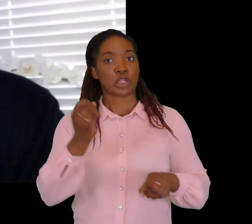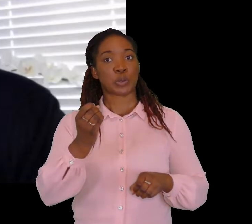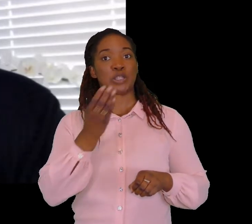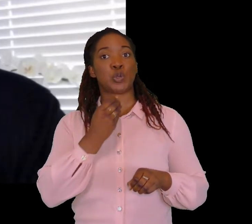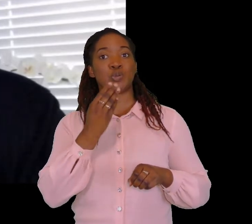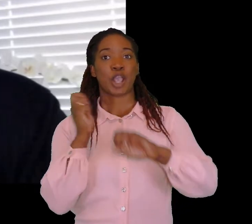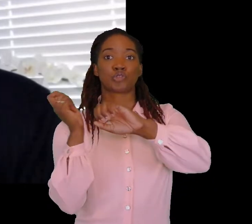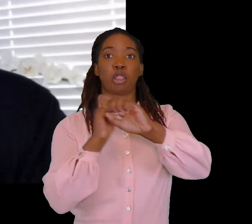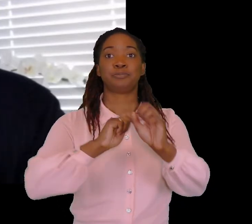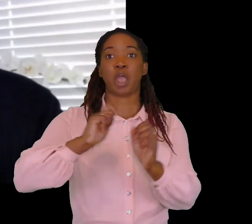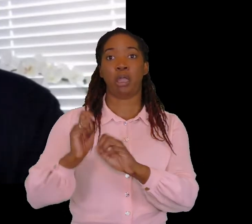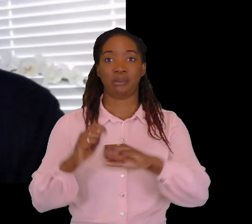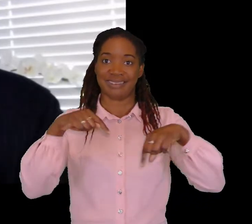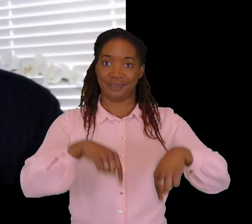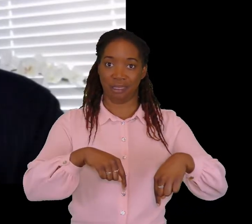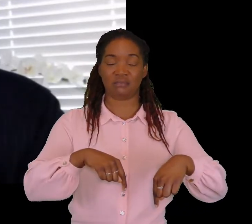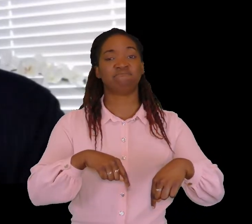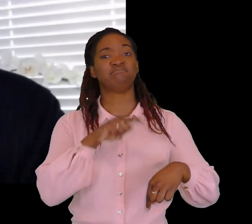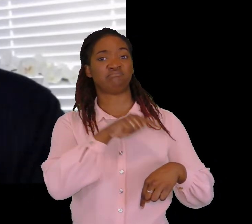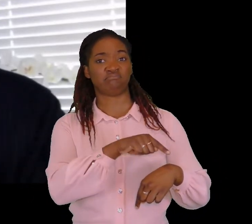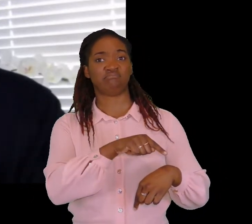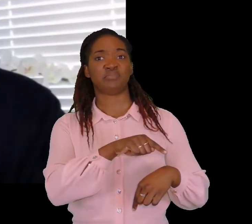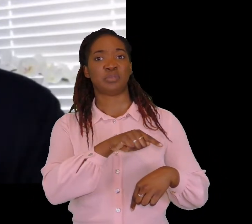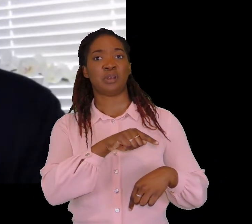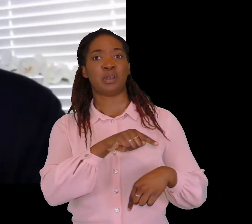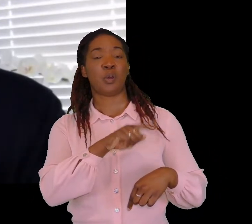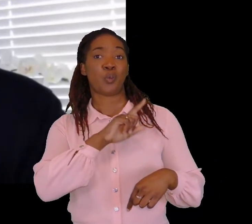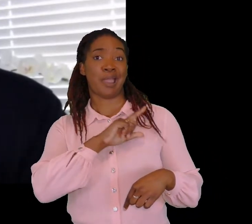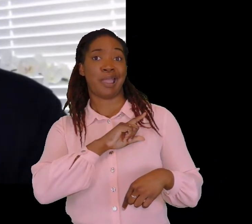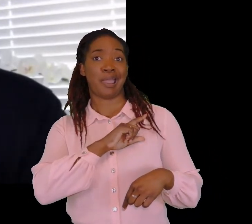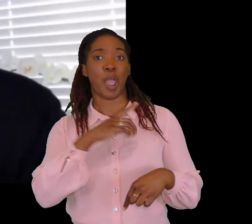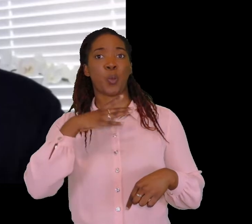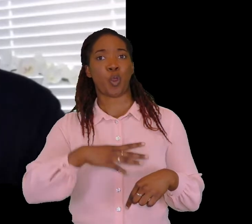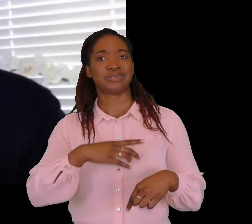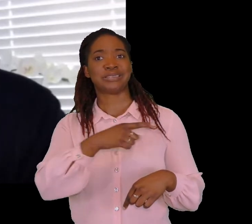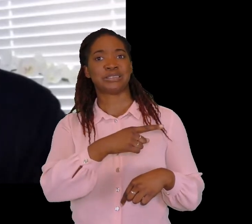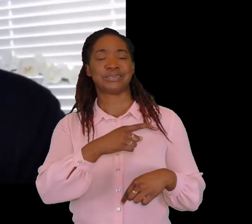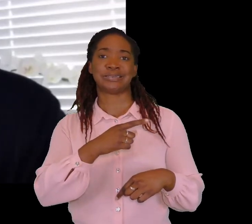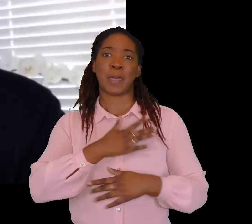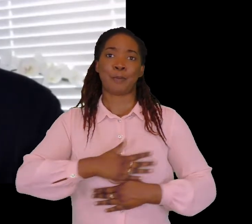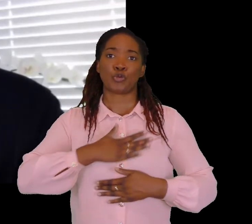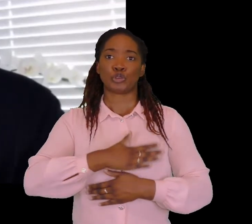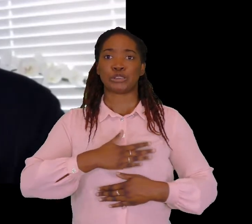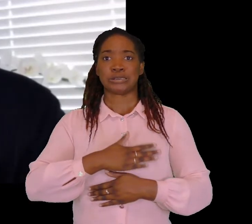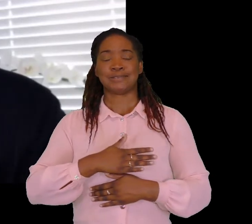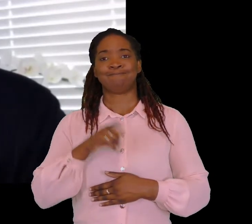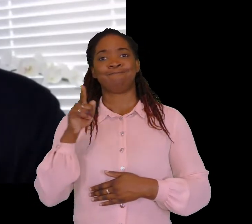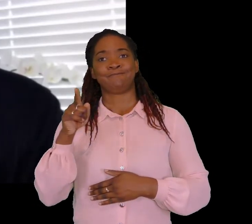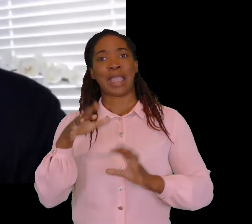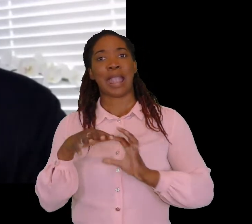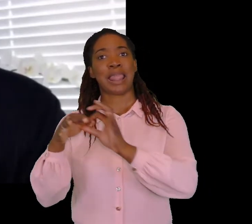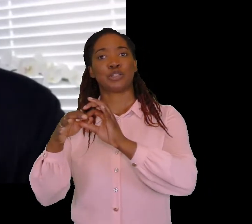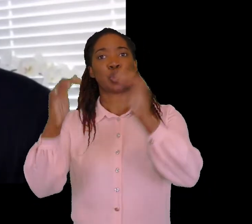country, was partly to try to displace the notion of the hierarchies that existed